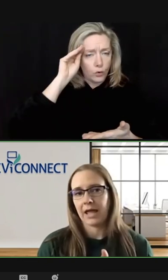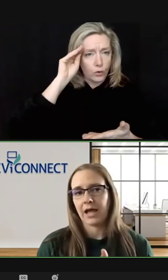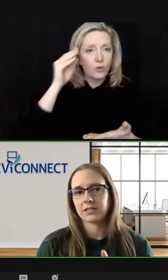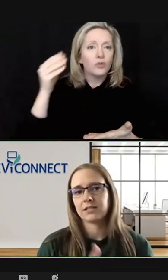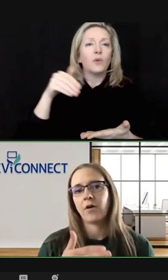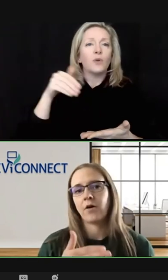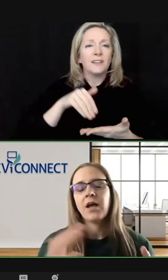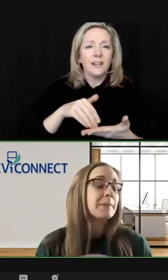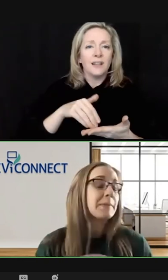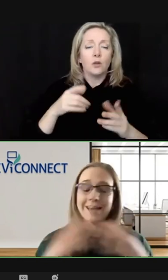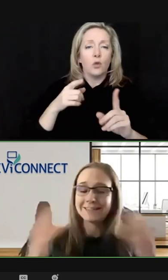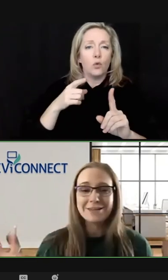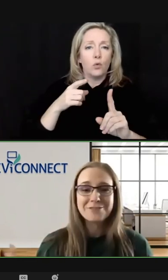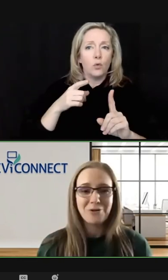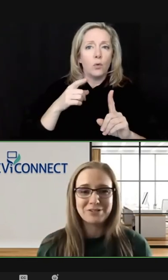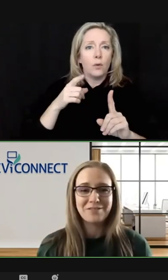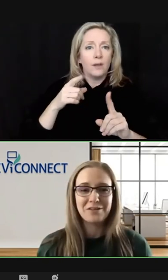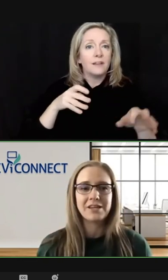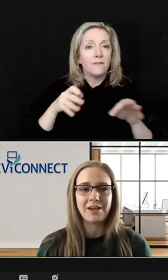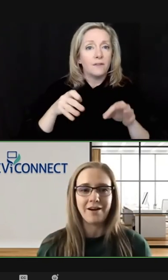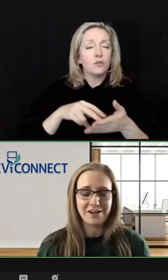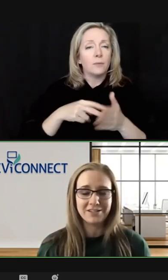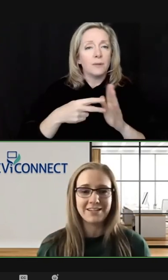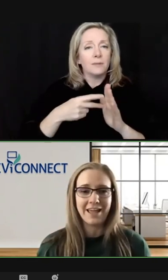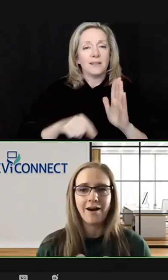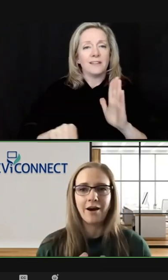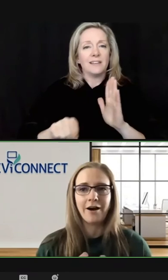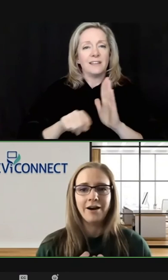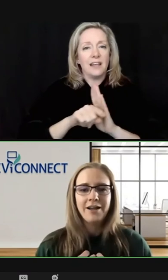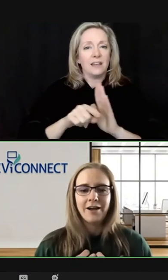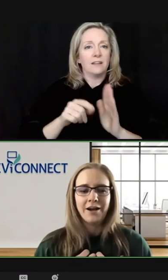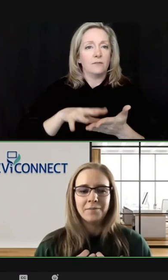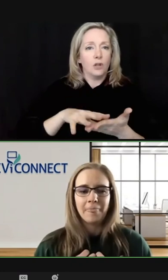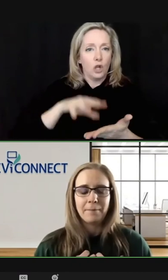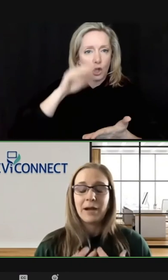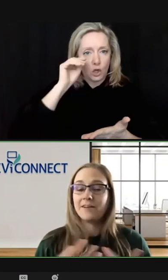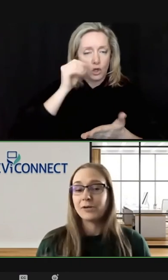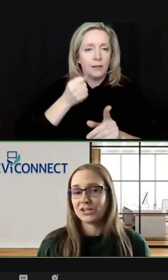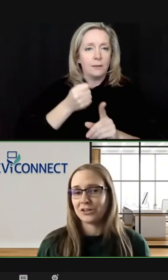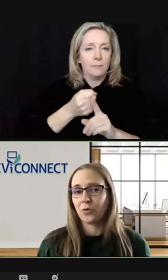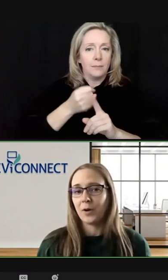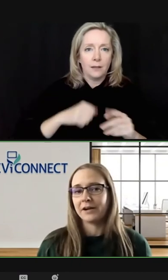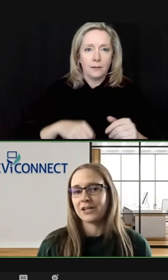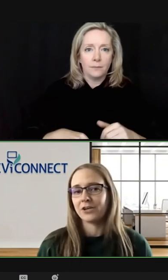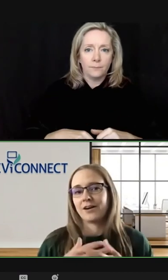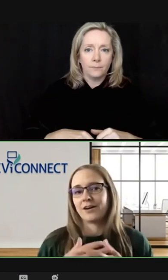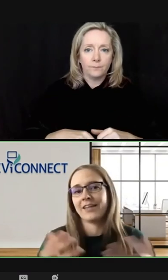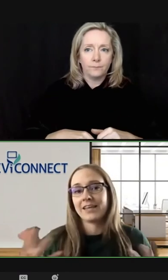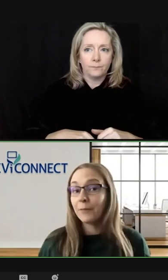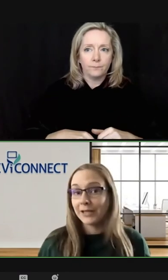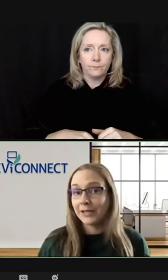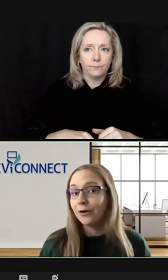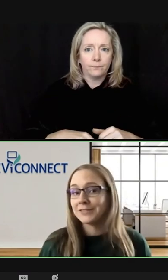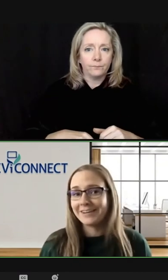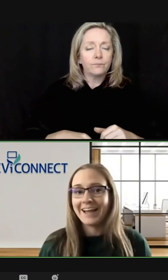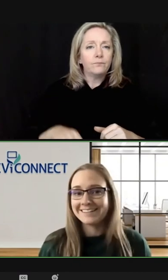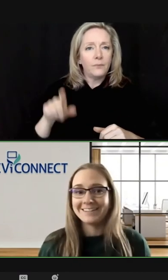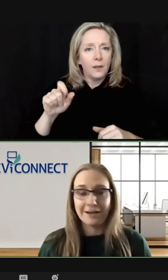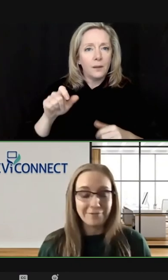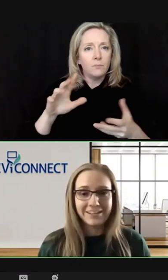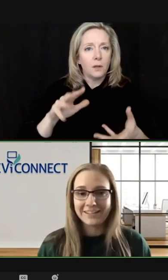adverse impact. Now, I'm guessing most of you here today are, I'm kind of preaching to the choir, right? You guys are all like, yeah, we